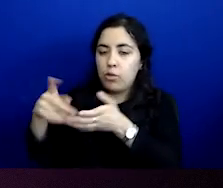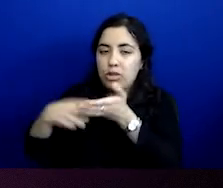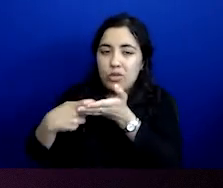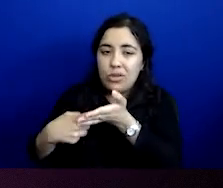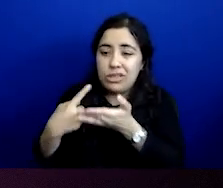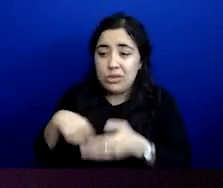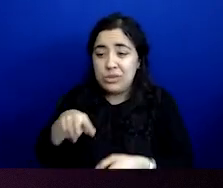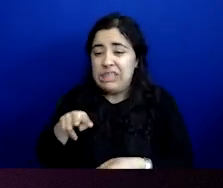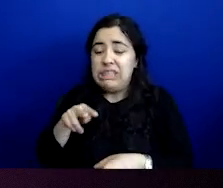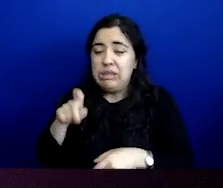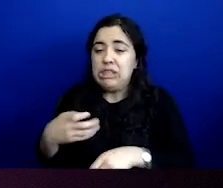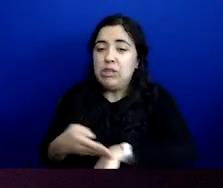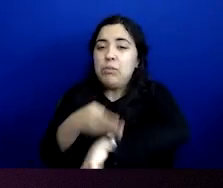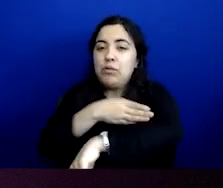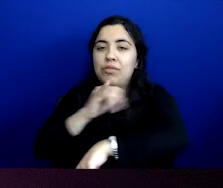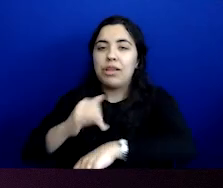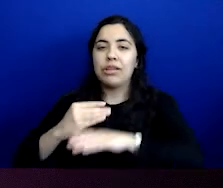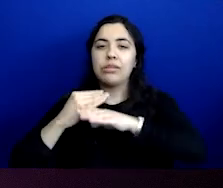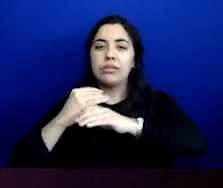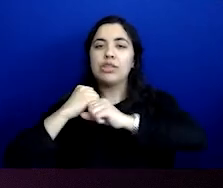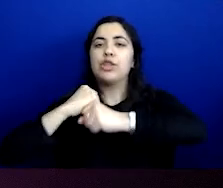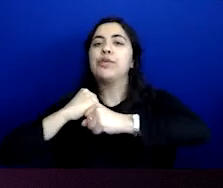stuff, we just need to improve that.